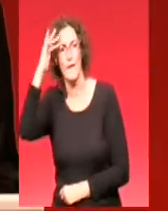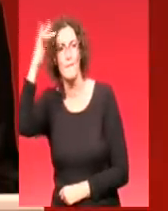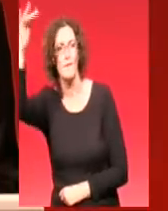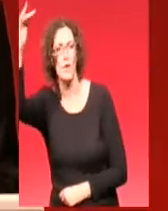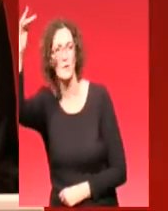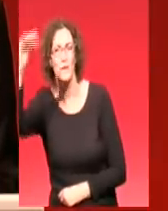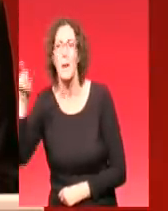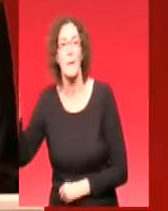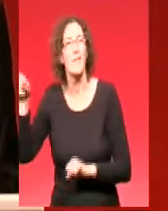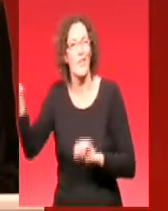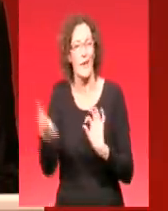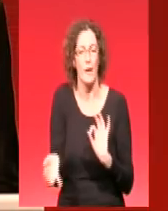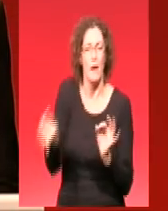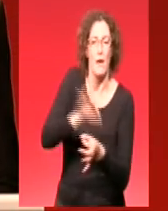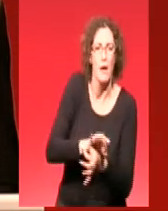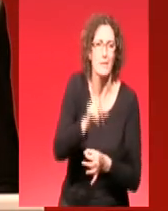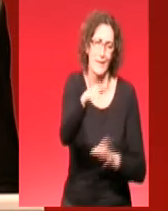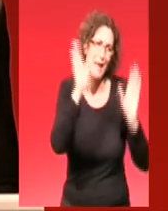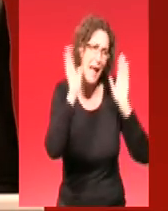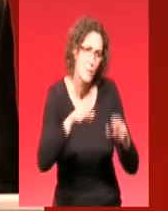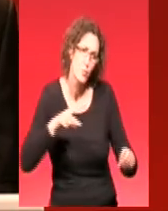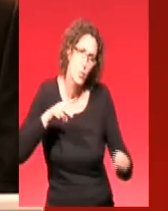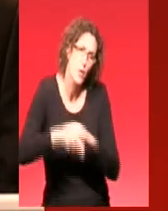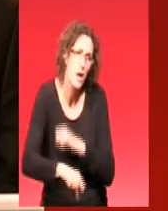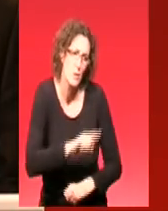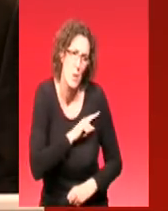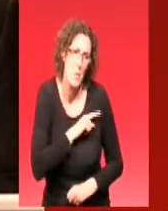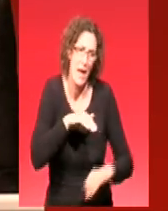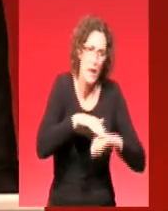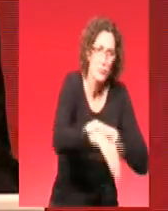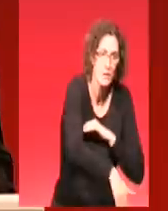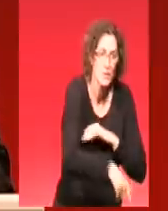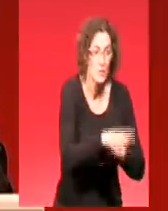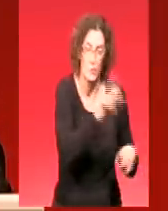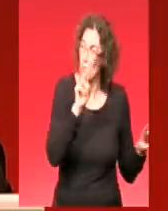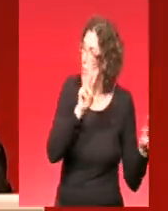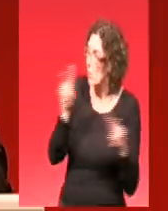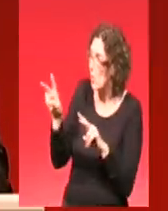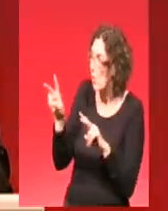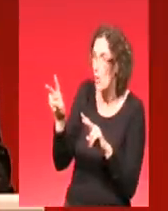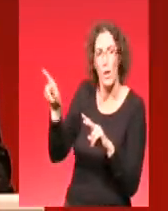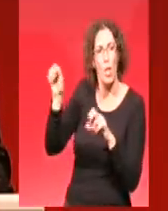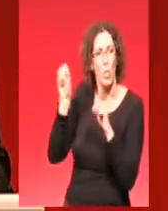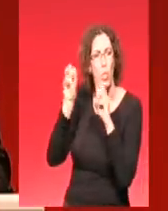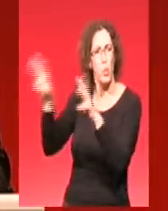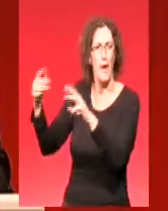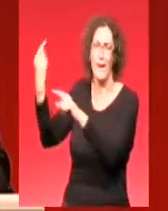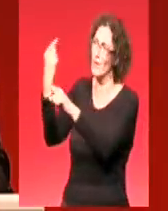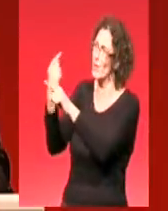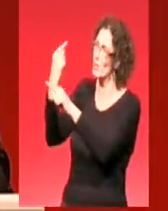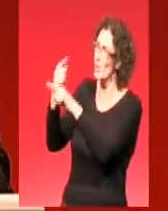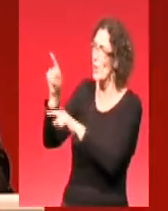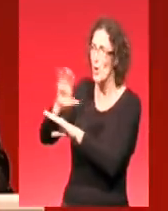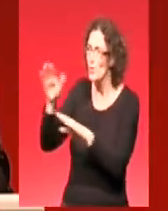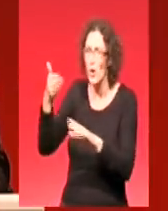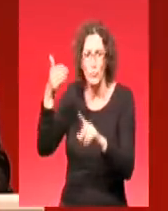them speak, you might conclude it was the Labour government's investment in new schools and hospitals which somehow brought the US and global